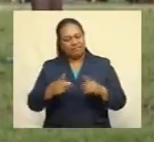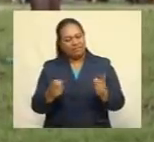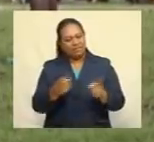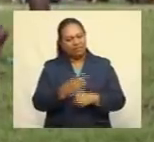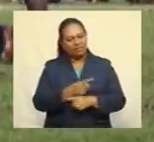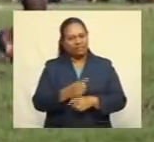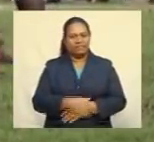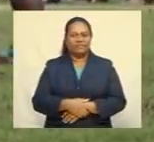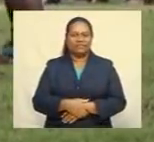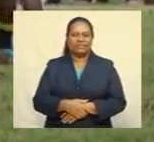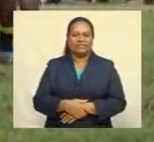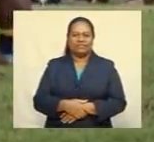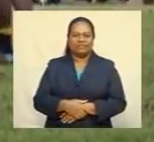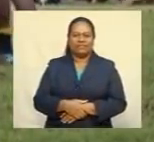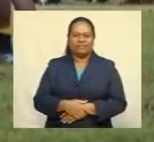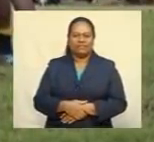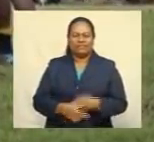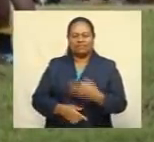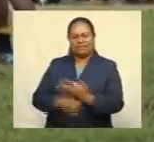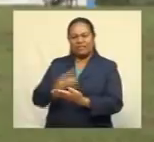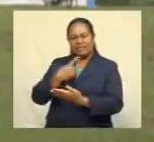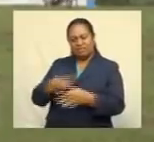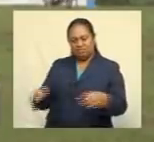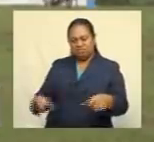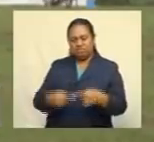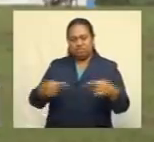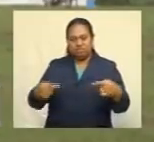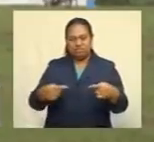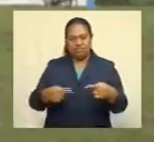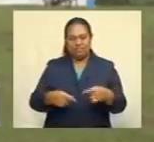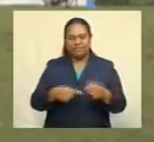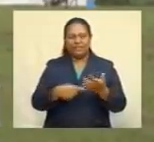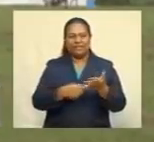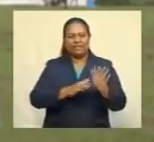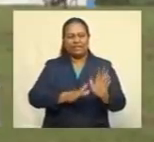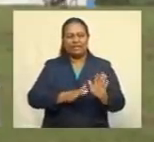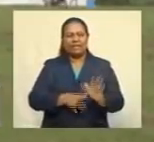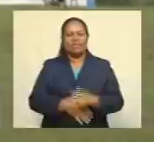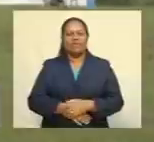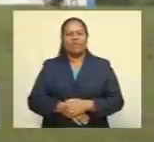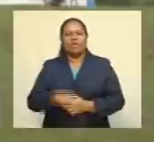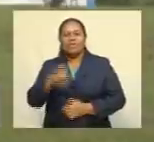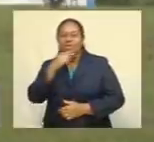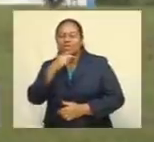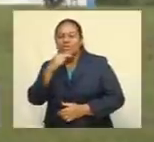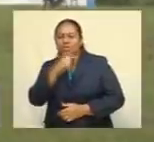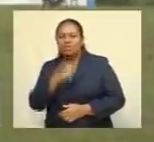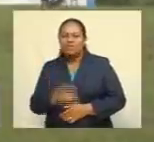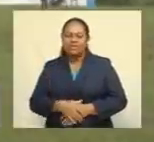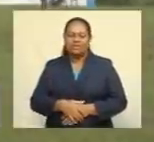was a must win for us playing against A-Level. So I thank the boys, thank my men.